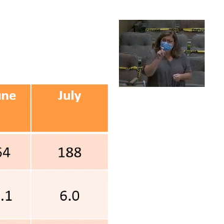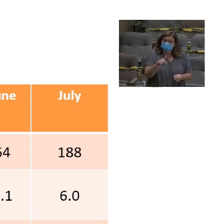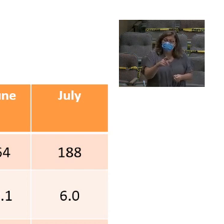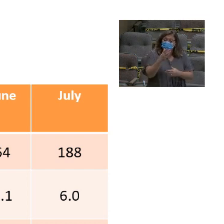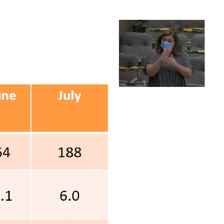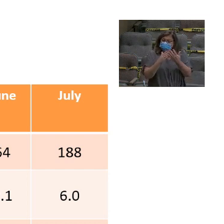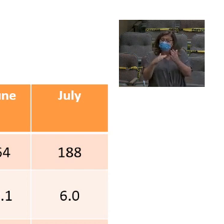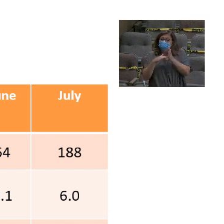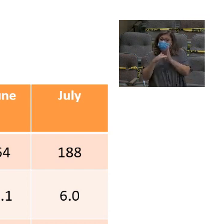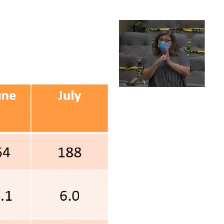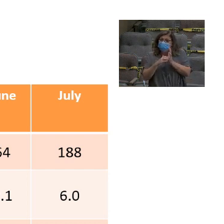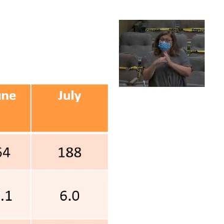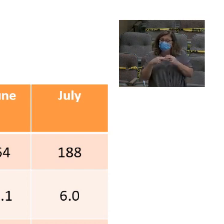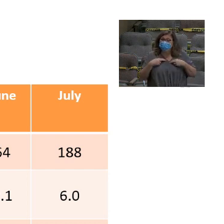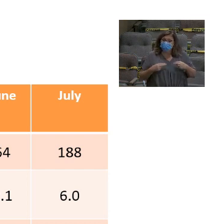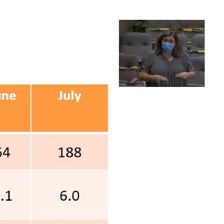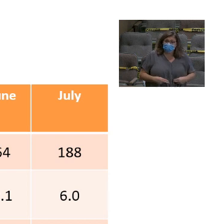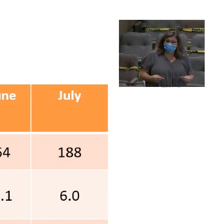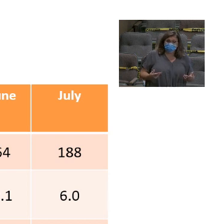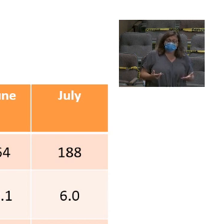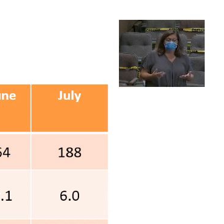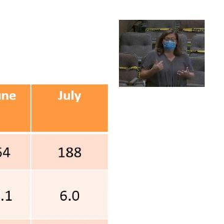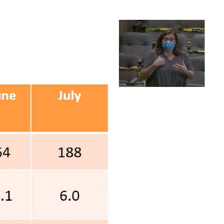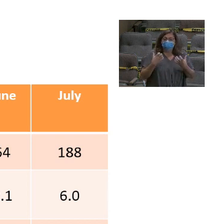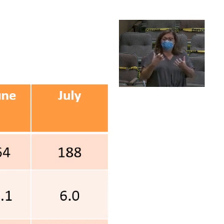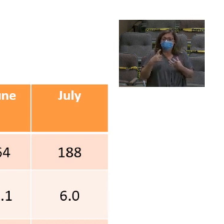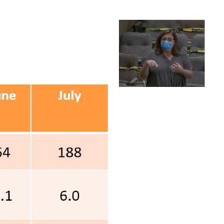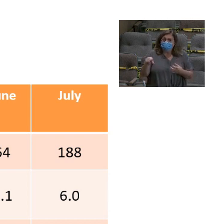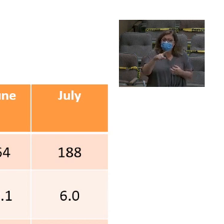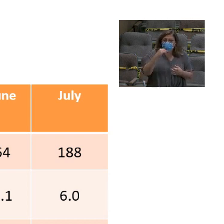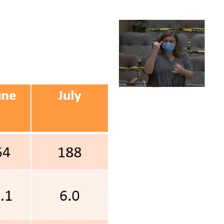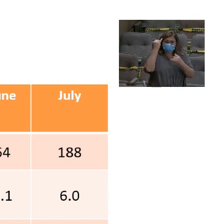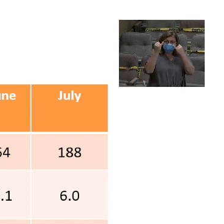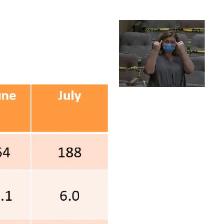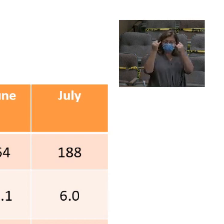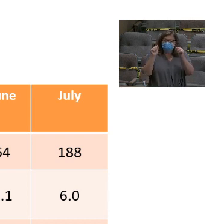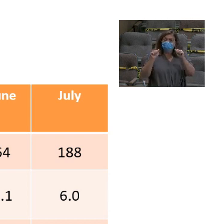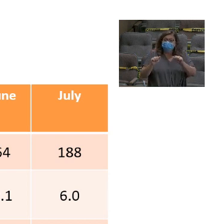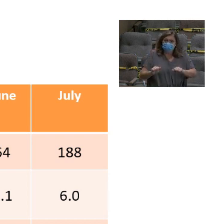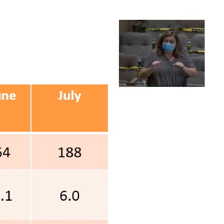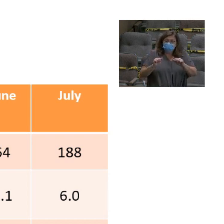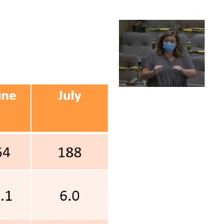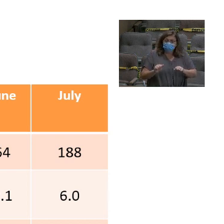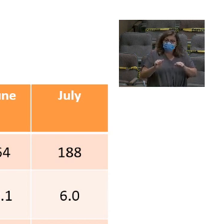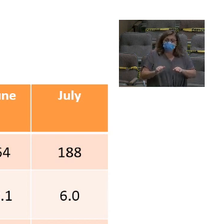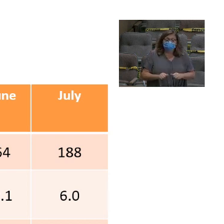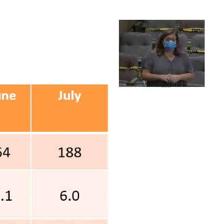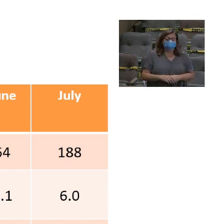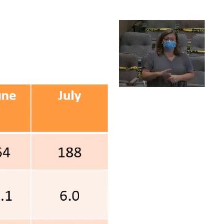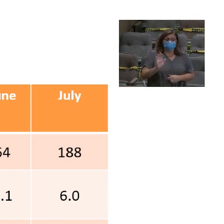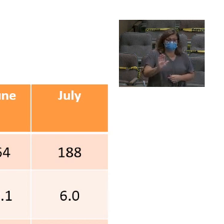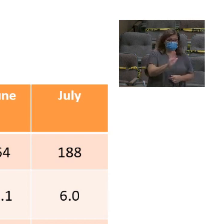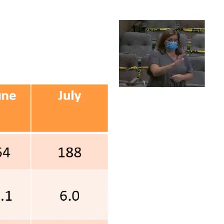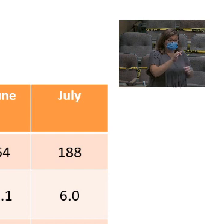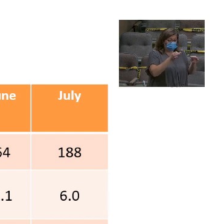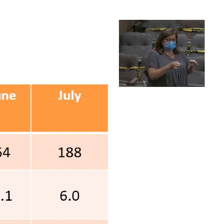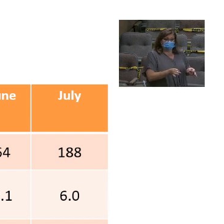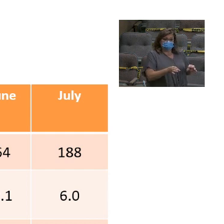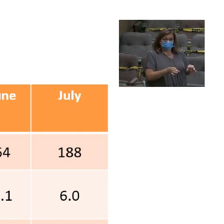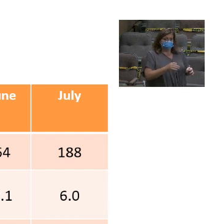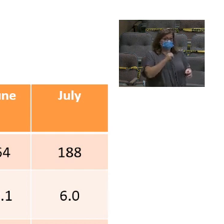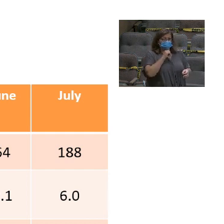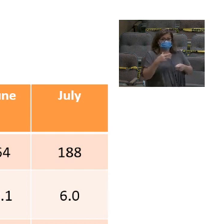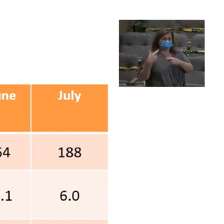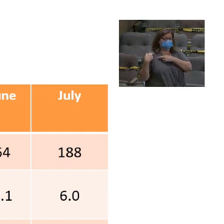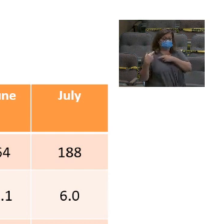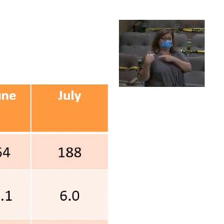vulnerable. I would ask them to imagine the possibility that their irresponsibility